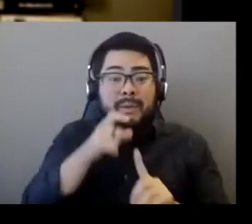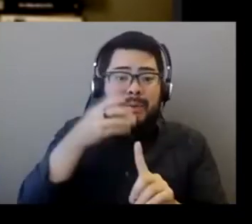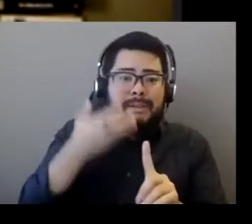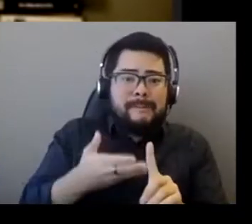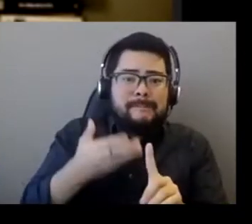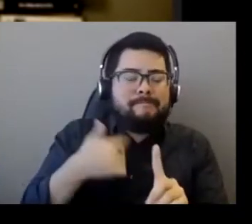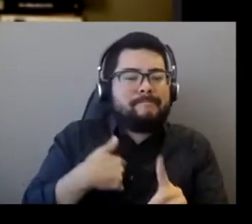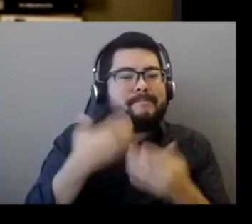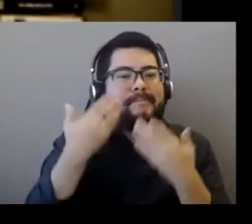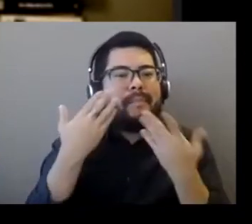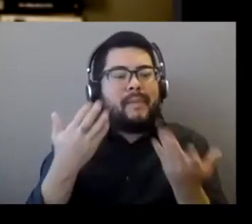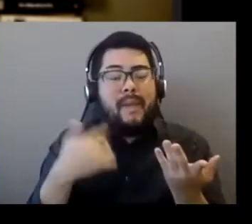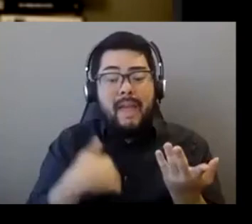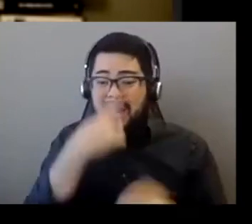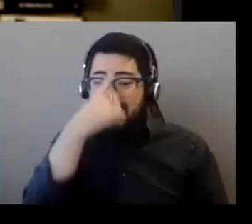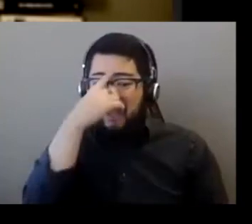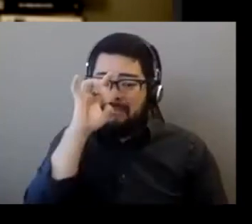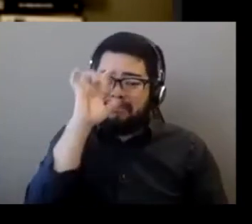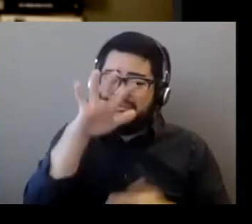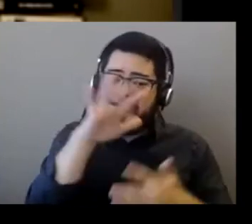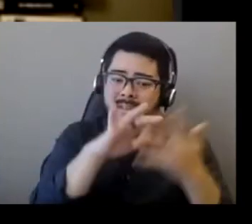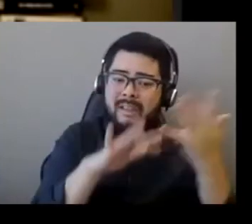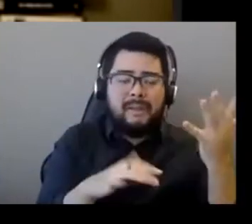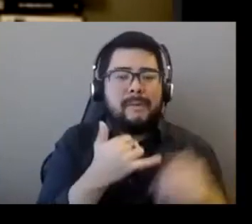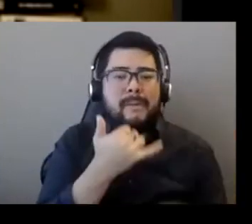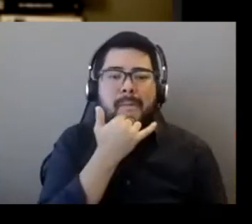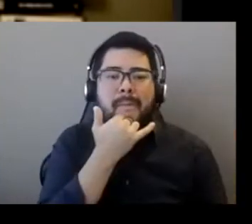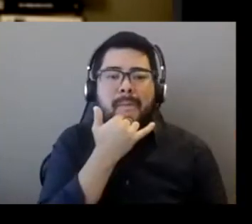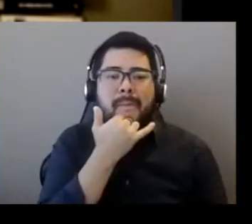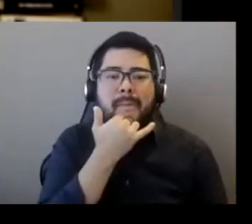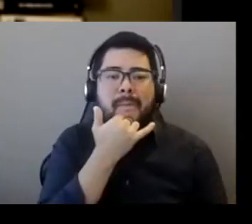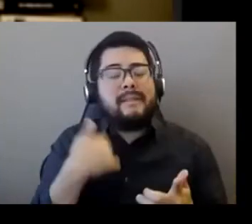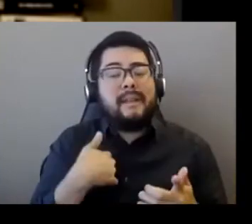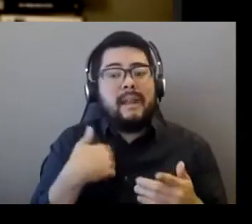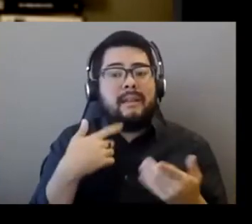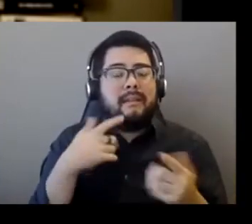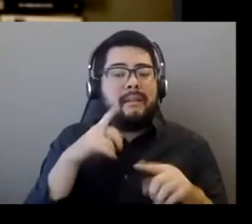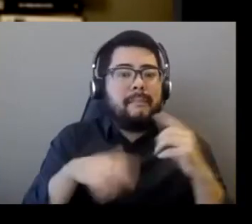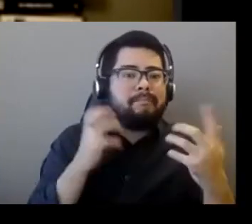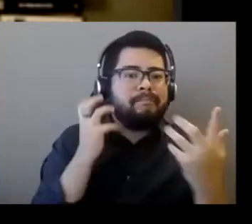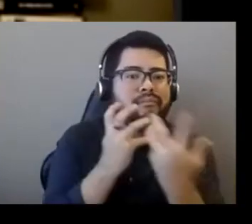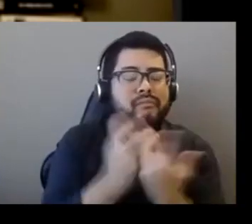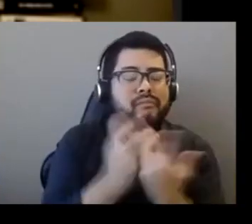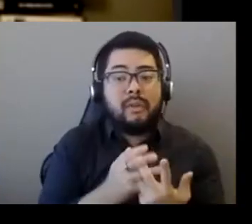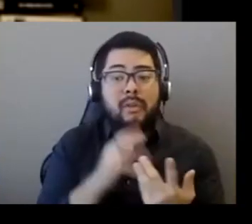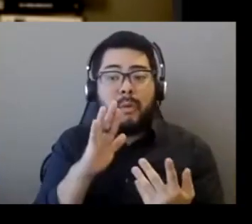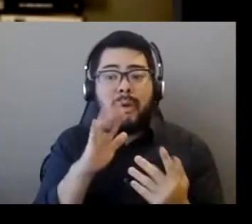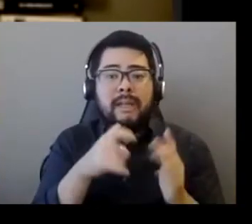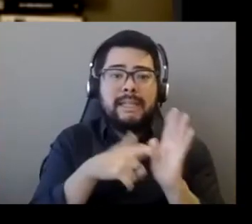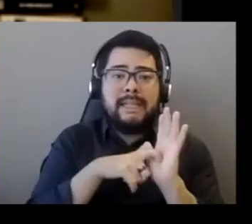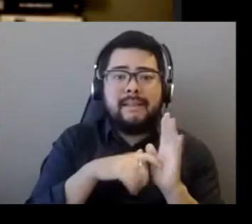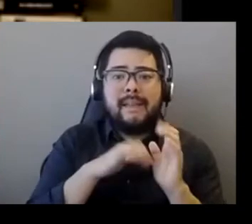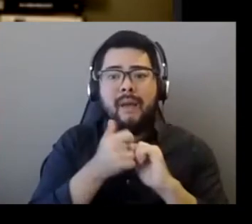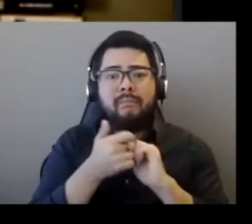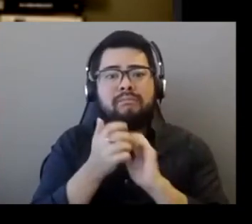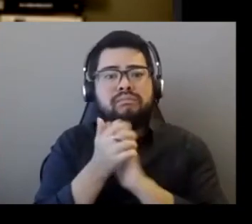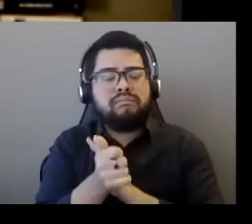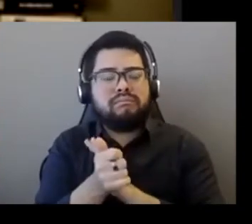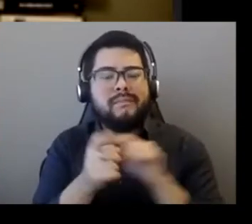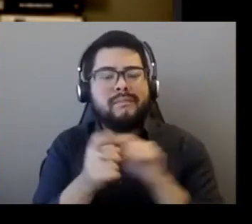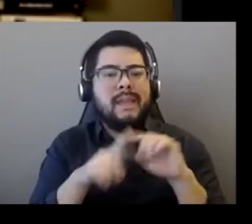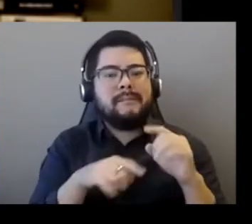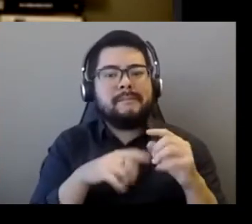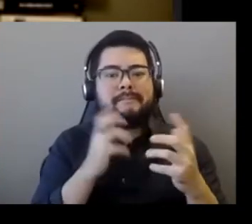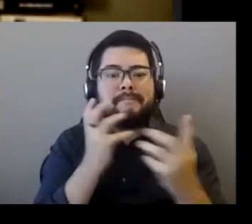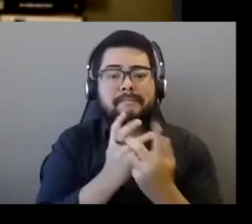for me to say anything because I don't know you. I don't know what your needs are. I don't know, whether